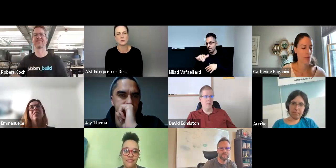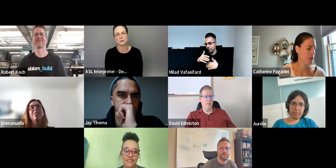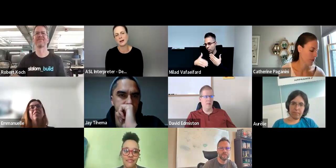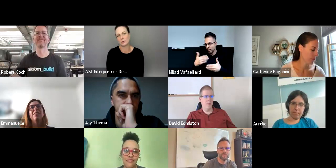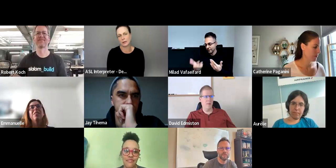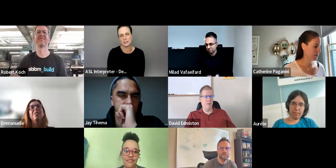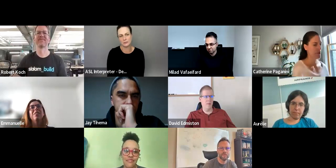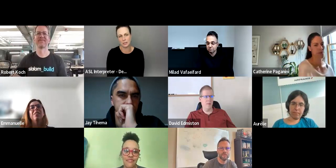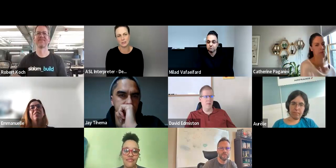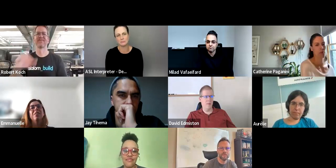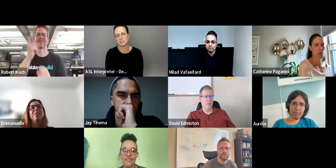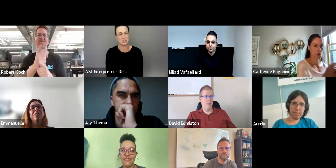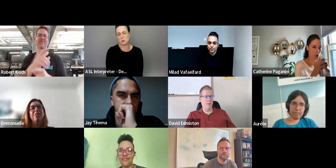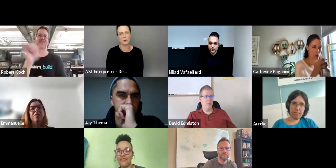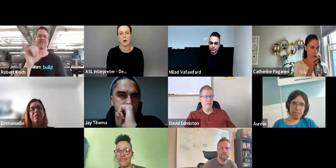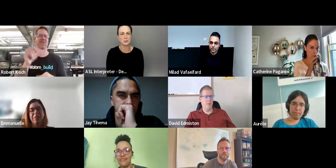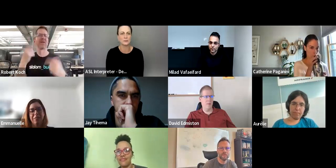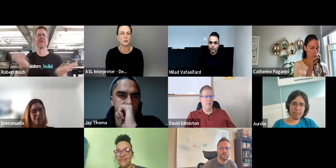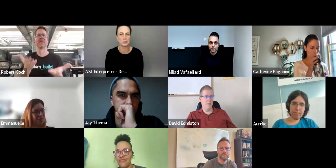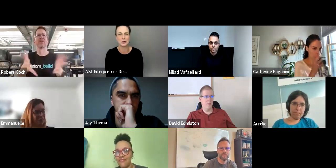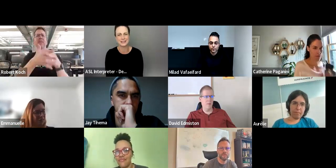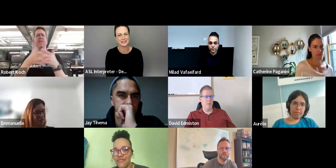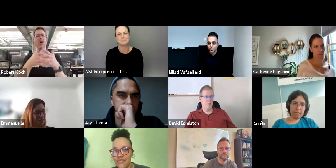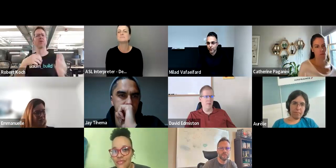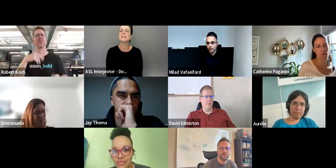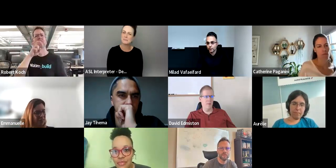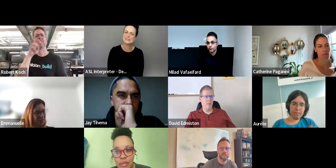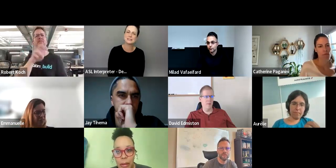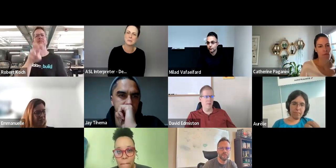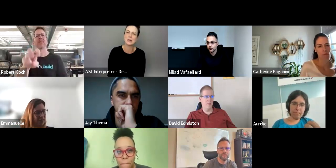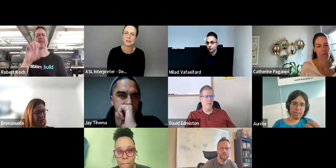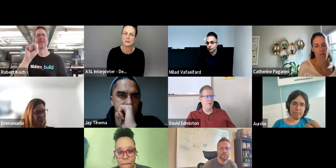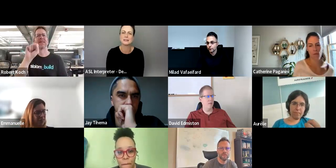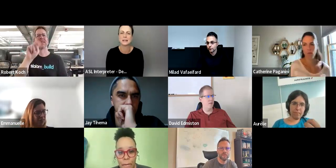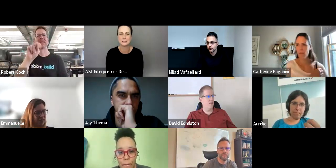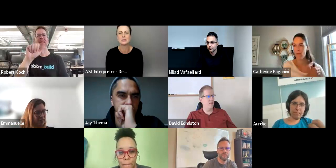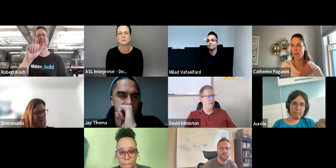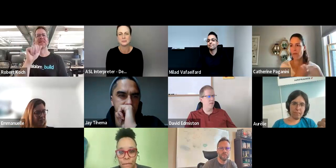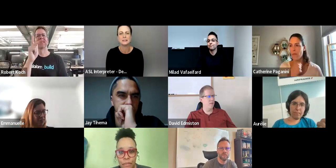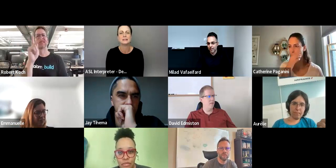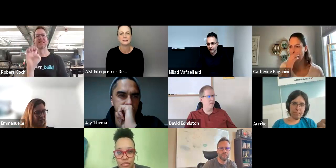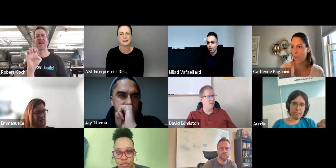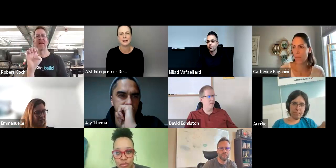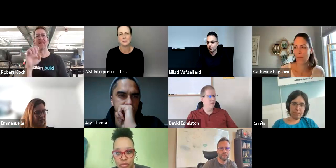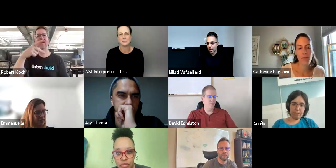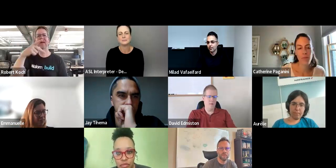use, and we use a lot of creativity, and this is always sort of a learning process. Yeah, that's the same here in the United States too.